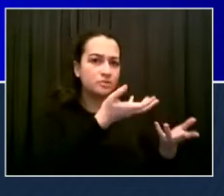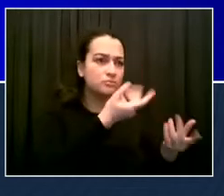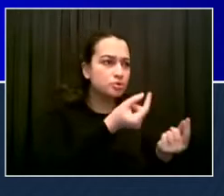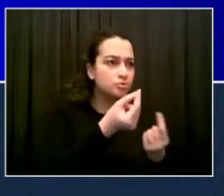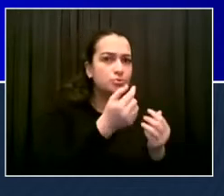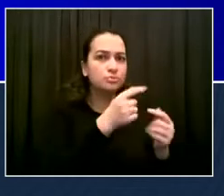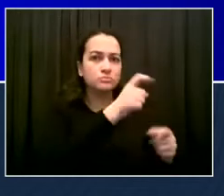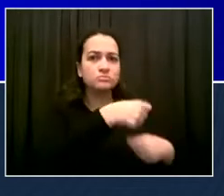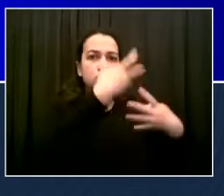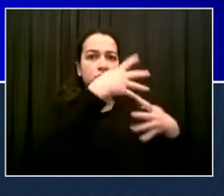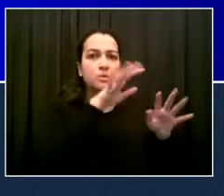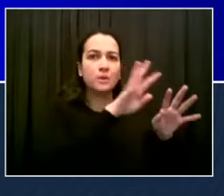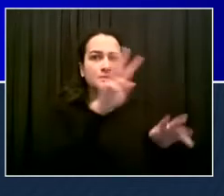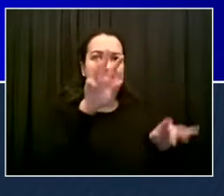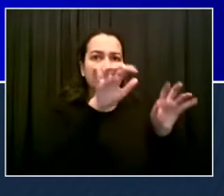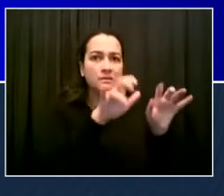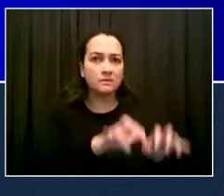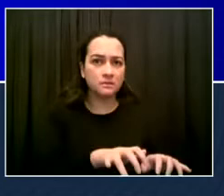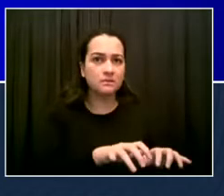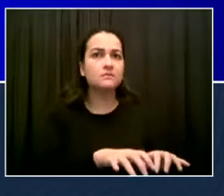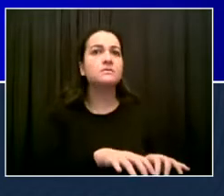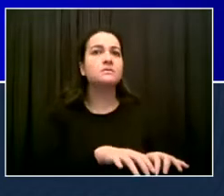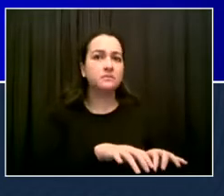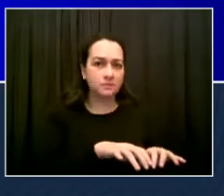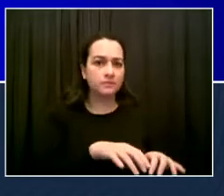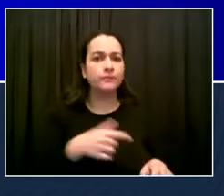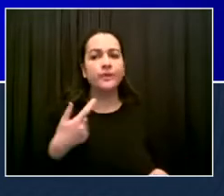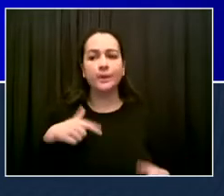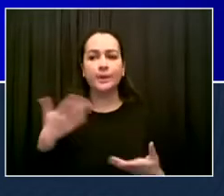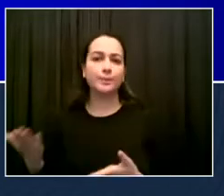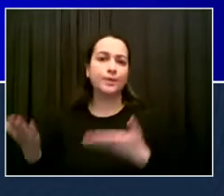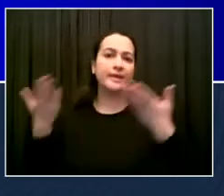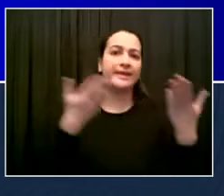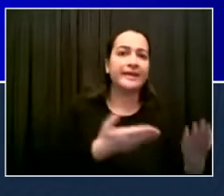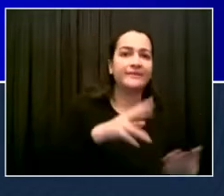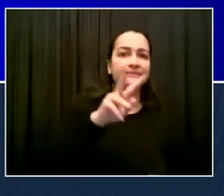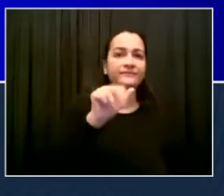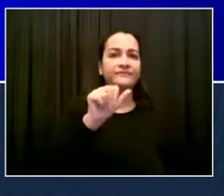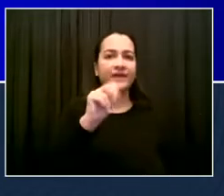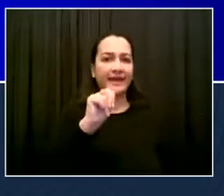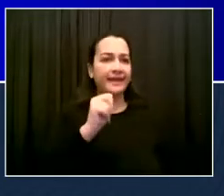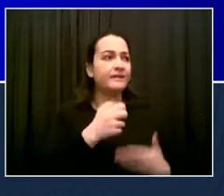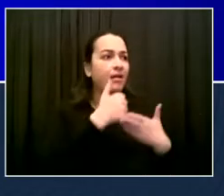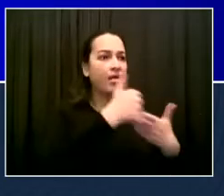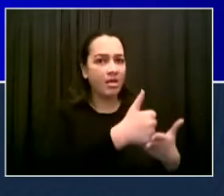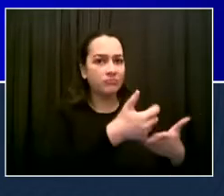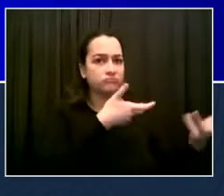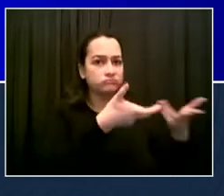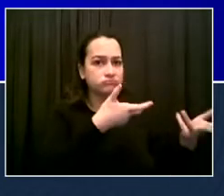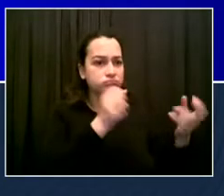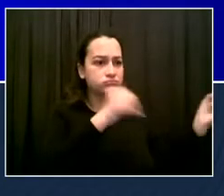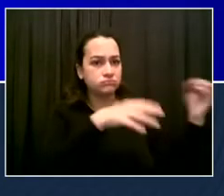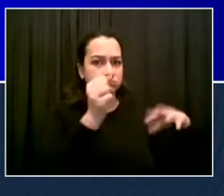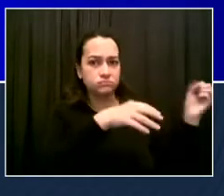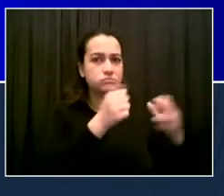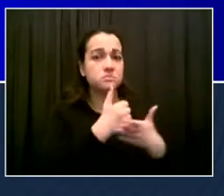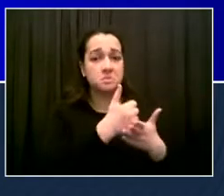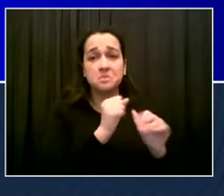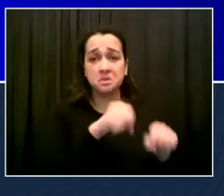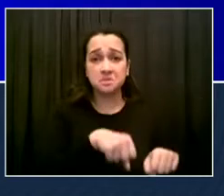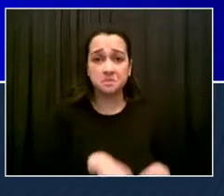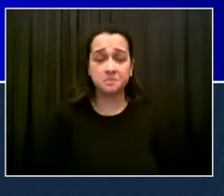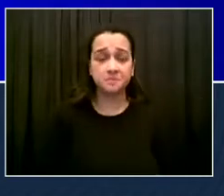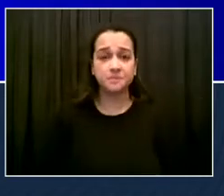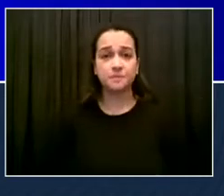cleanliness of New York City is something that we all want. The cleanliness of New York City is something that we all contribute to. And our partnership with the public has never